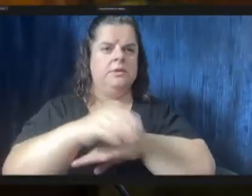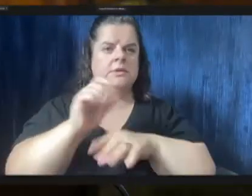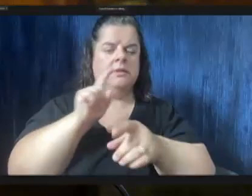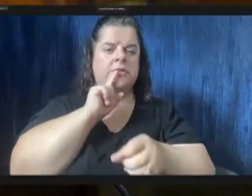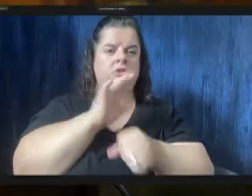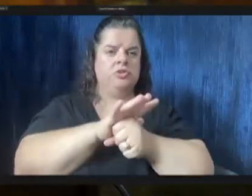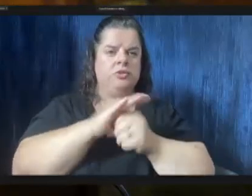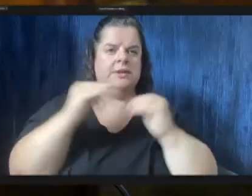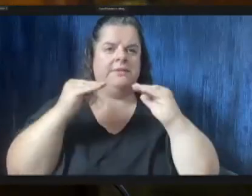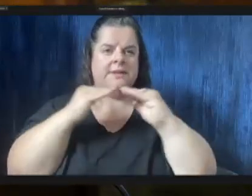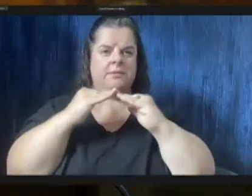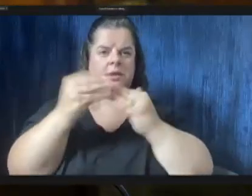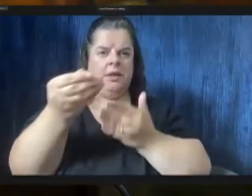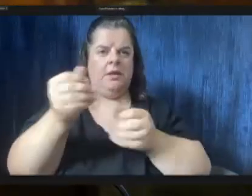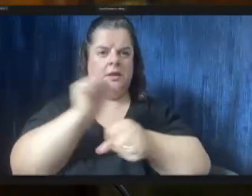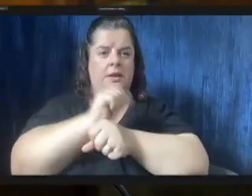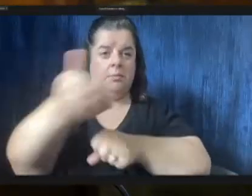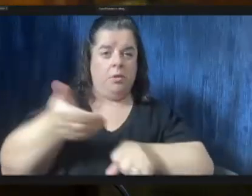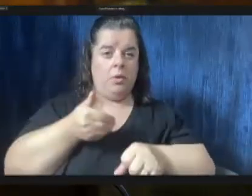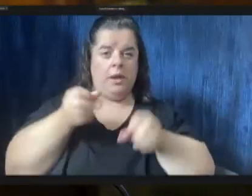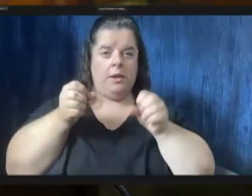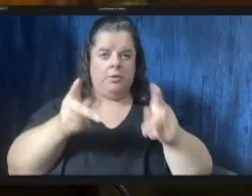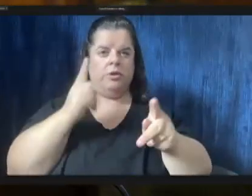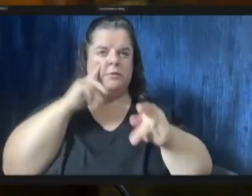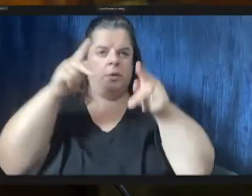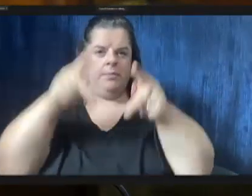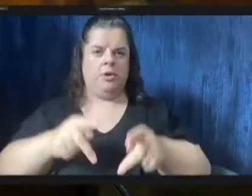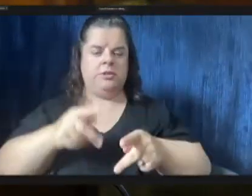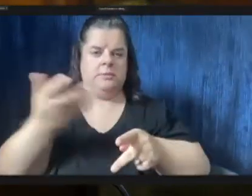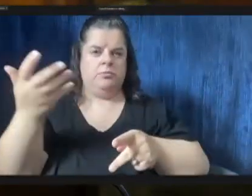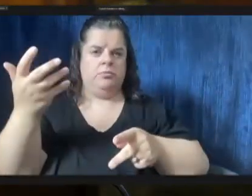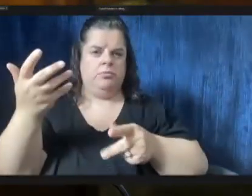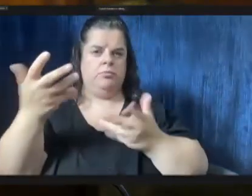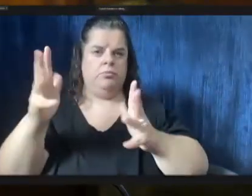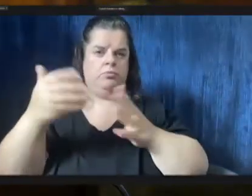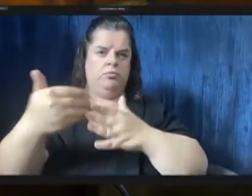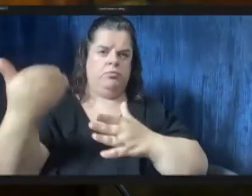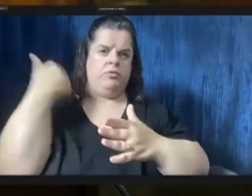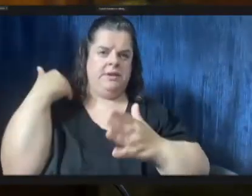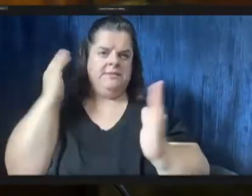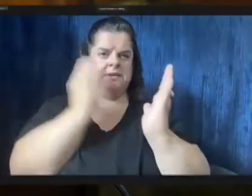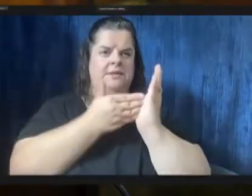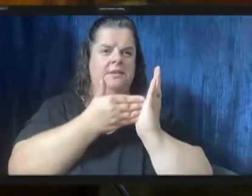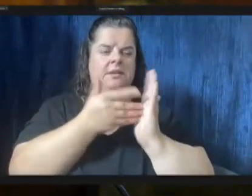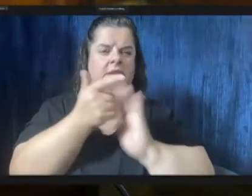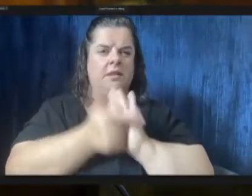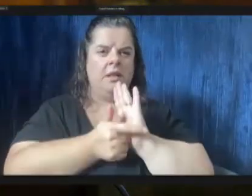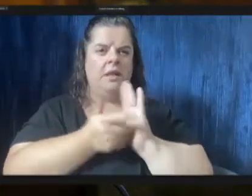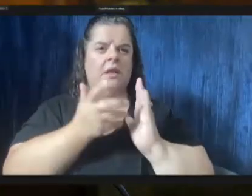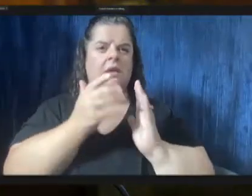of the Ensuring Equal Employment Opportunity for Persons Previously Convicted ordinance, City Code